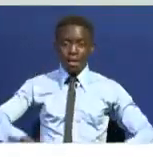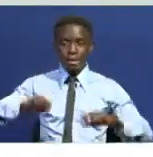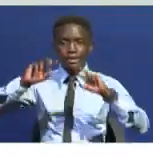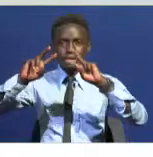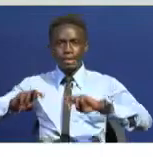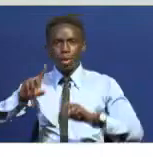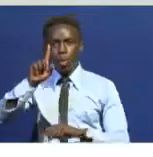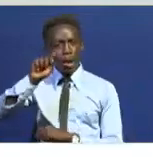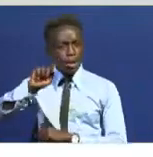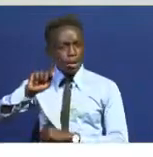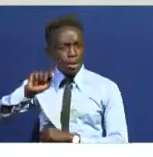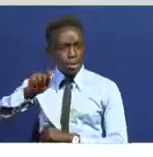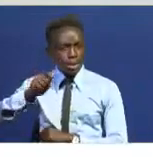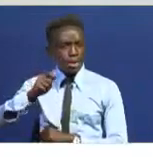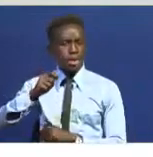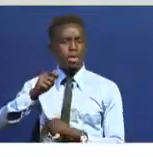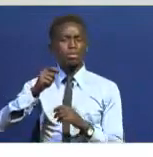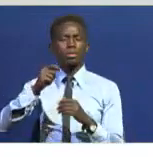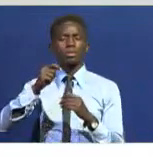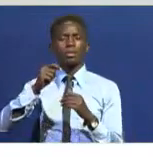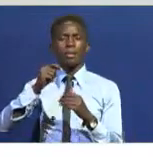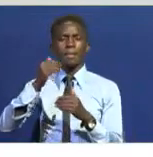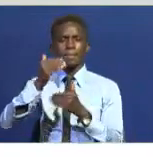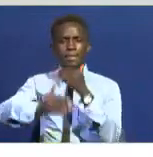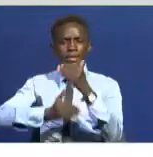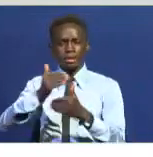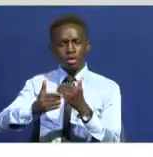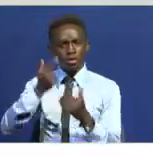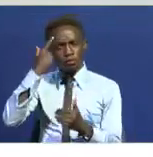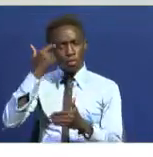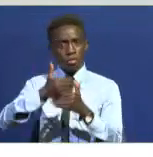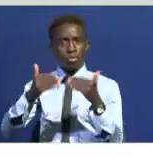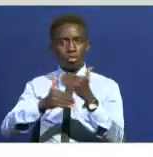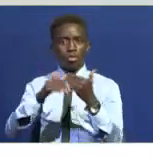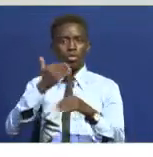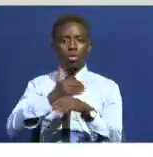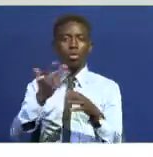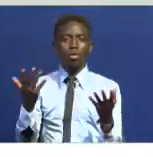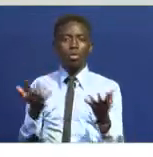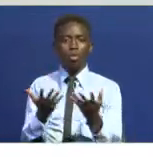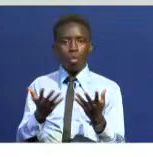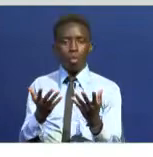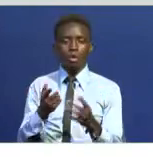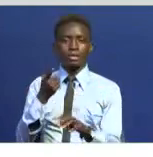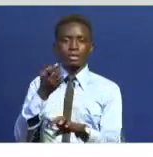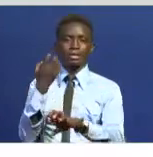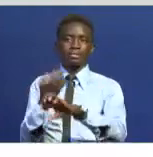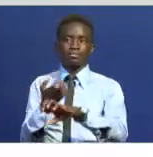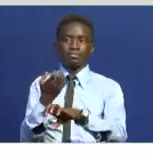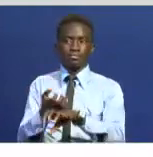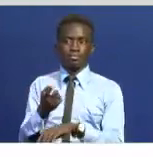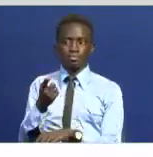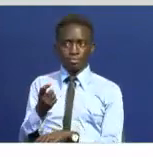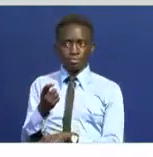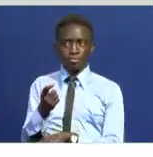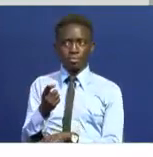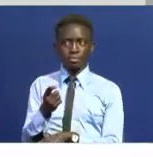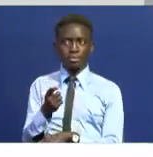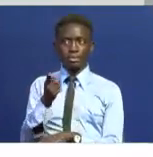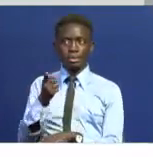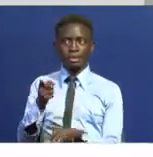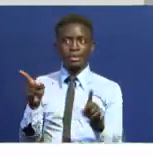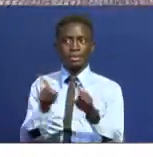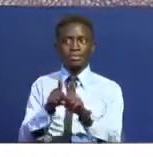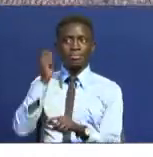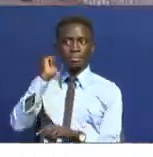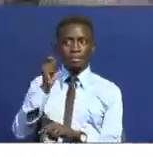key construction materials is concrete. Mm-hmm. This is a concrete. This looks like a water bottle. Actually, it's called a lift hammer. Mm-hmm. It's